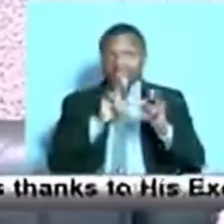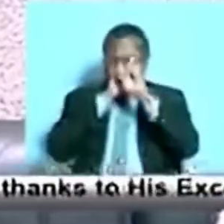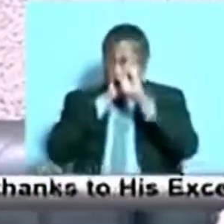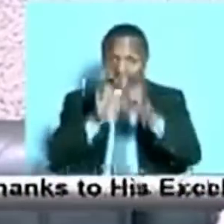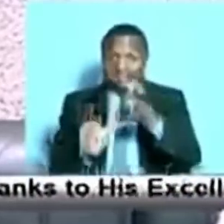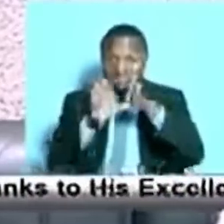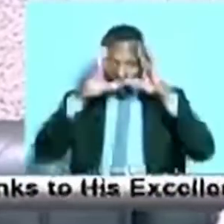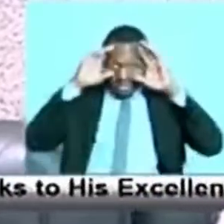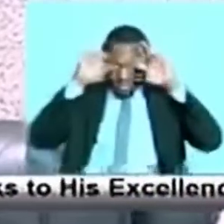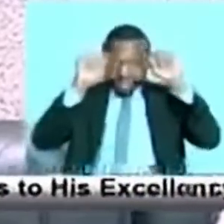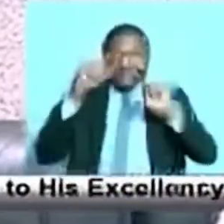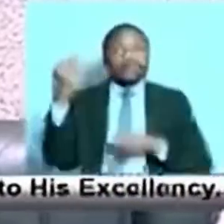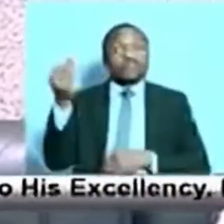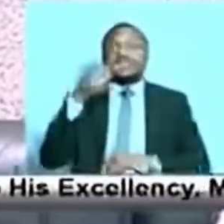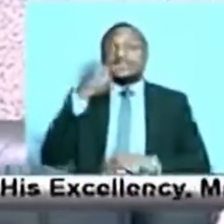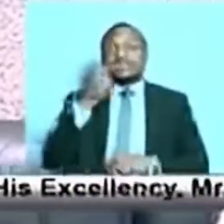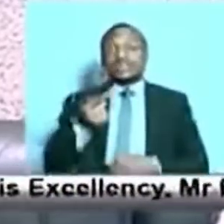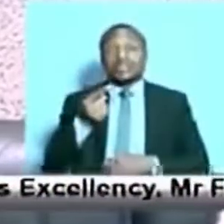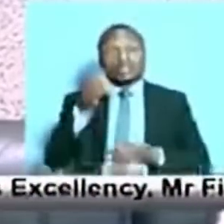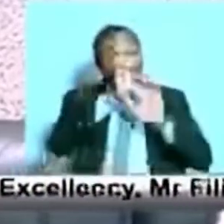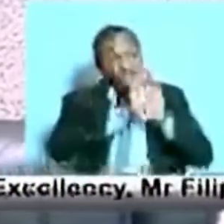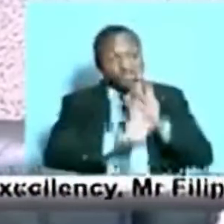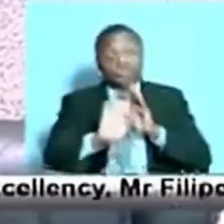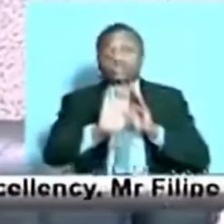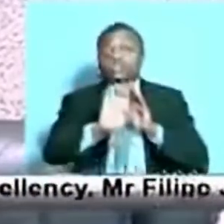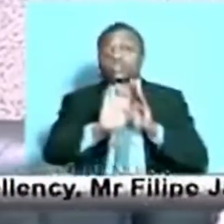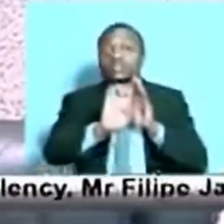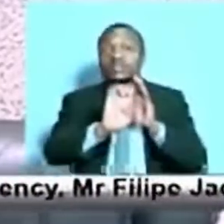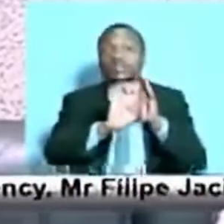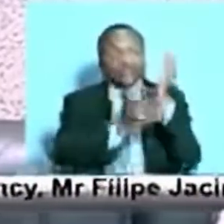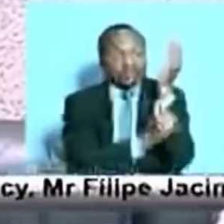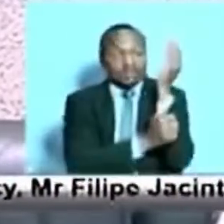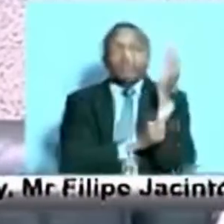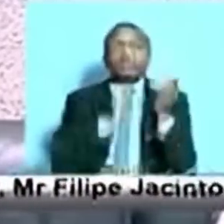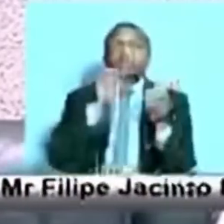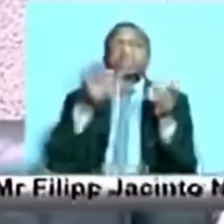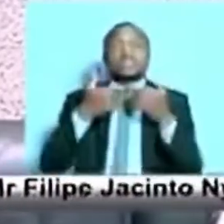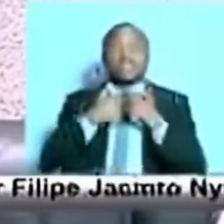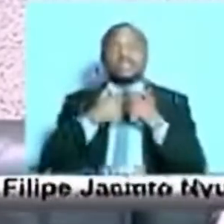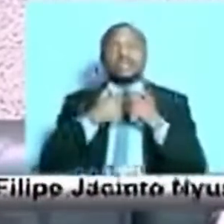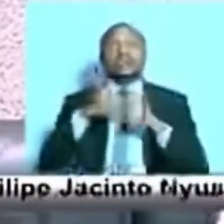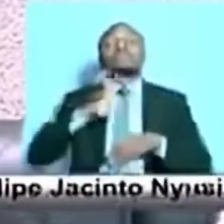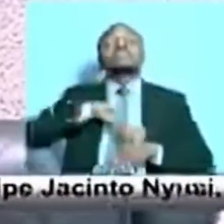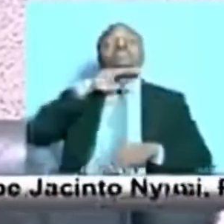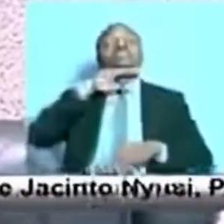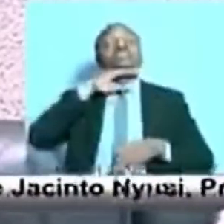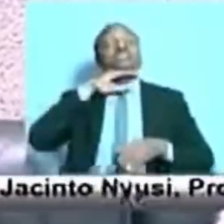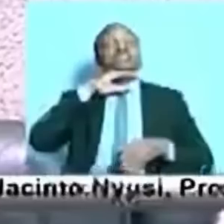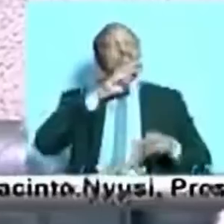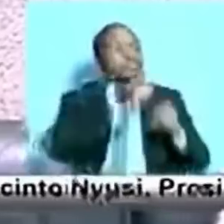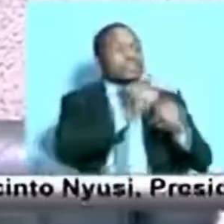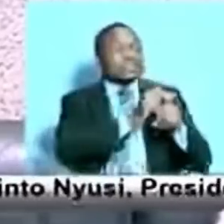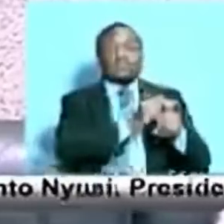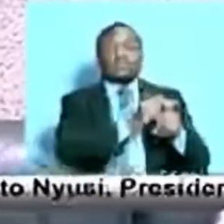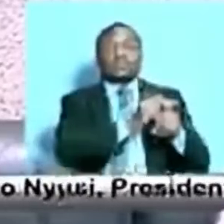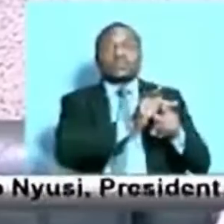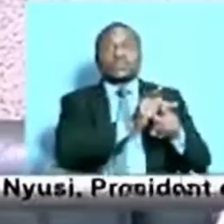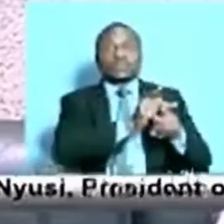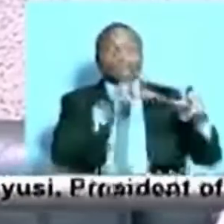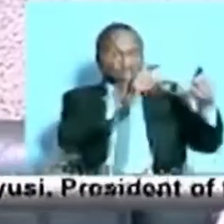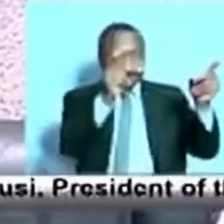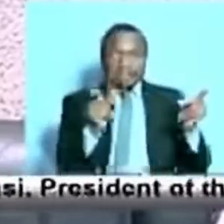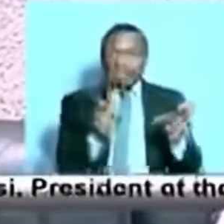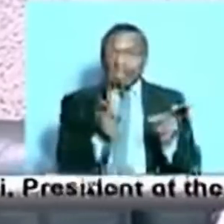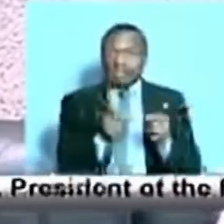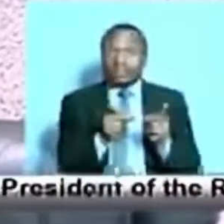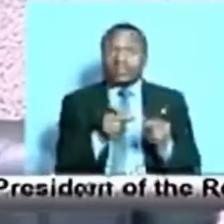President just on Friday said, we exported maize because we didn't have enough storage and we wanted to pay the debtors. The Minister for